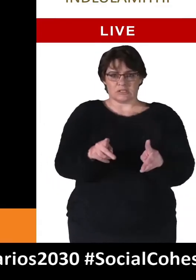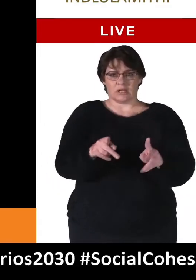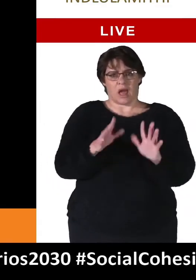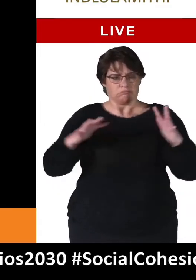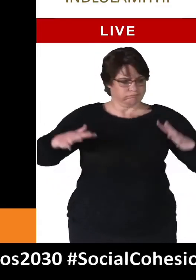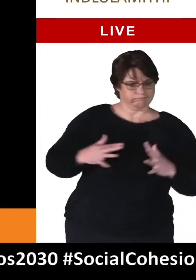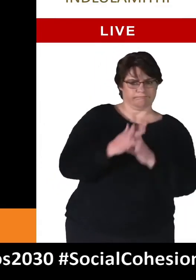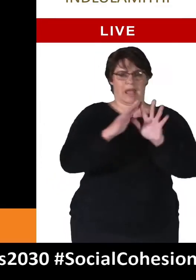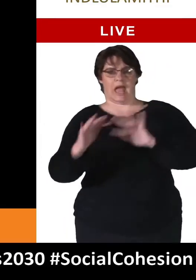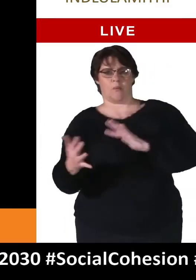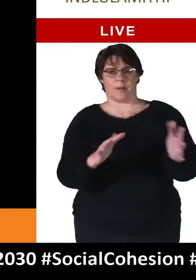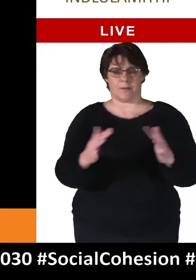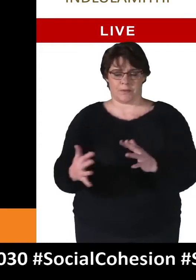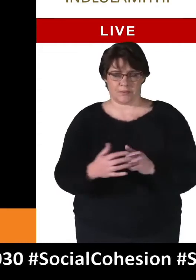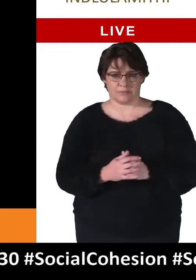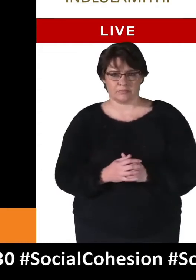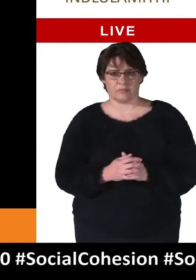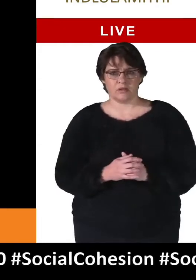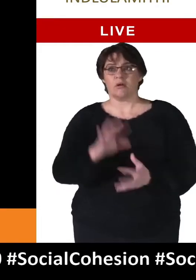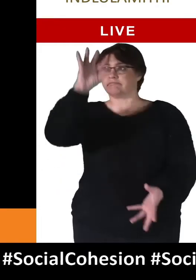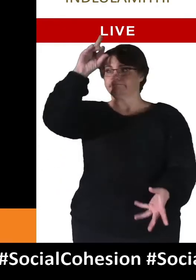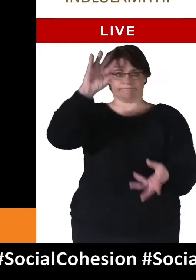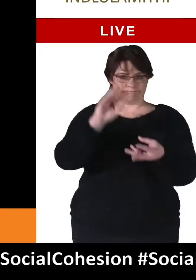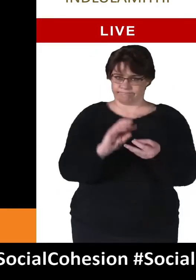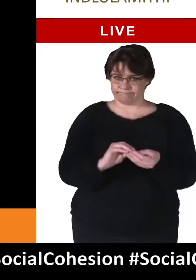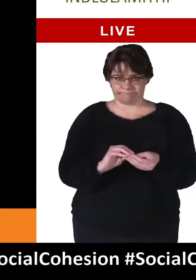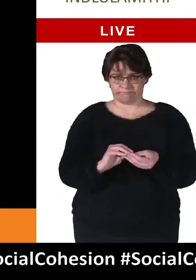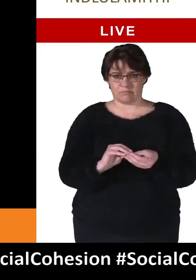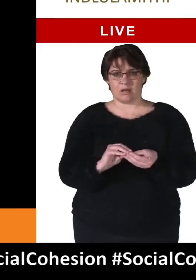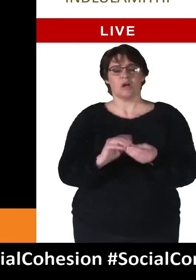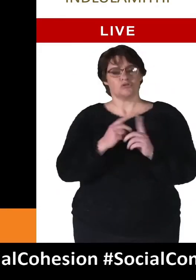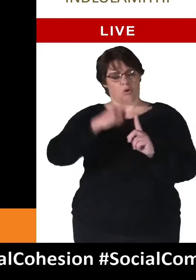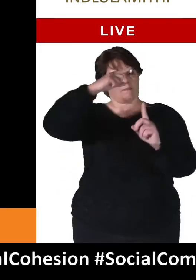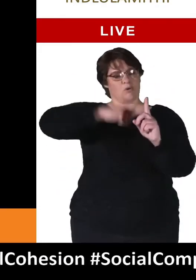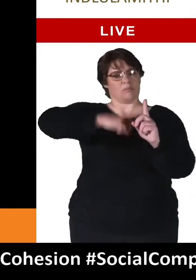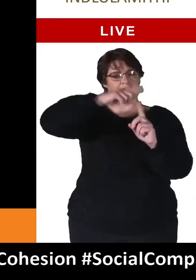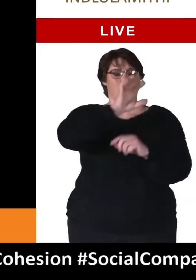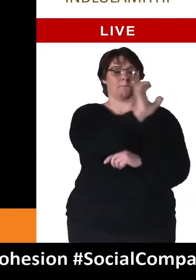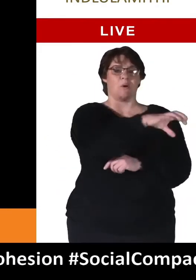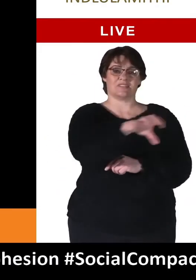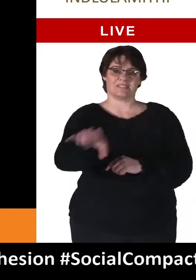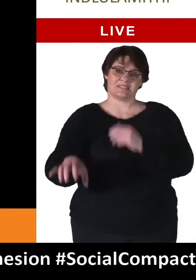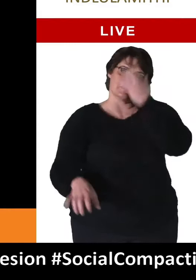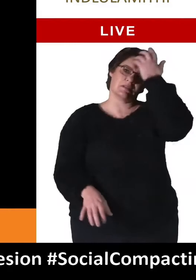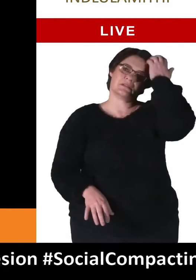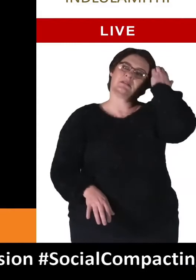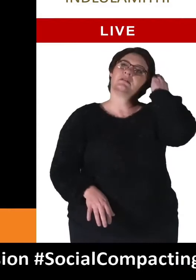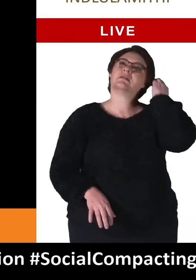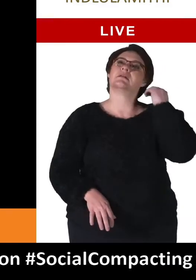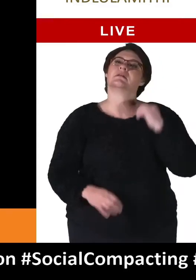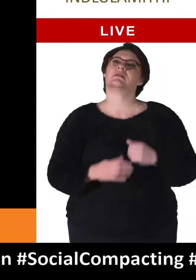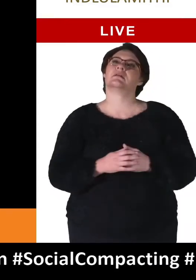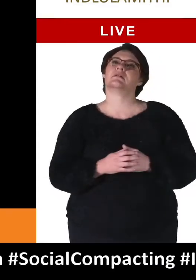cohesion. So if we put all of that together into the aggregate barometer for provinces,